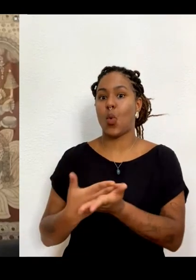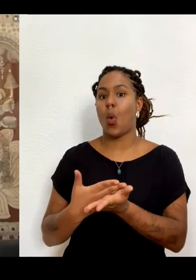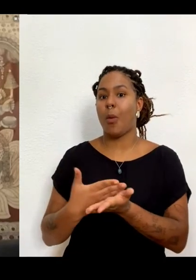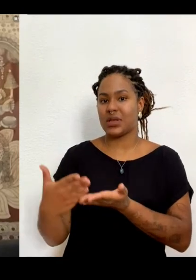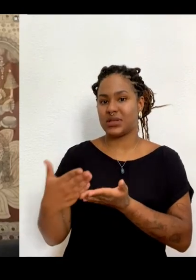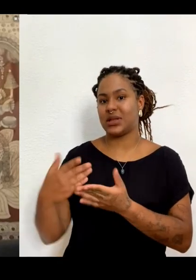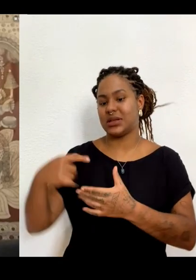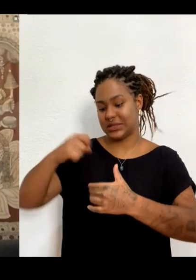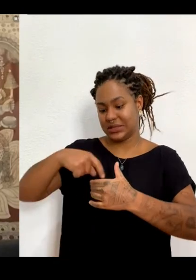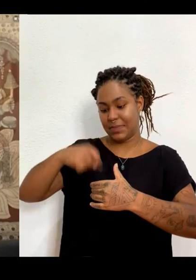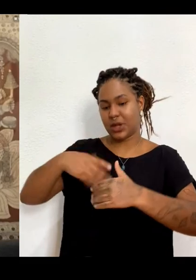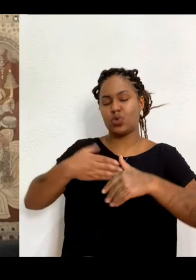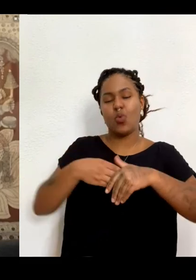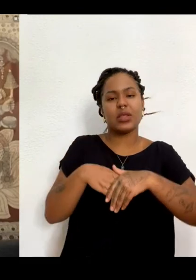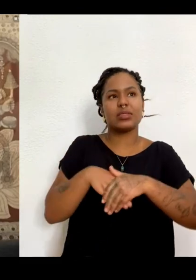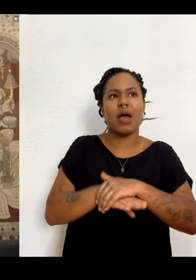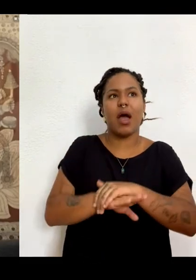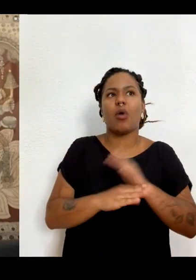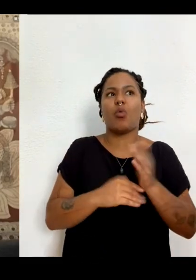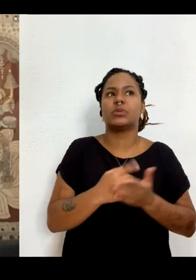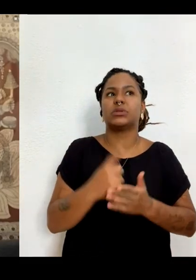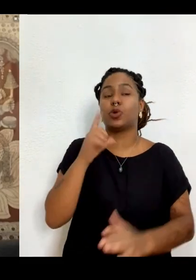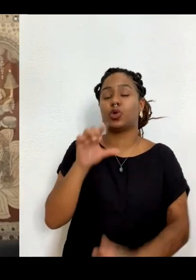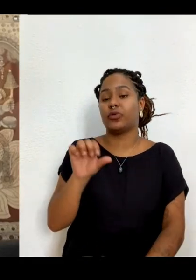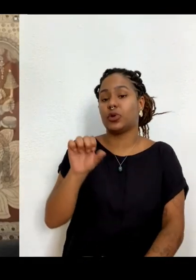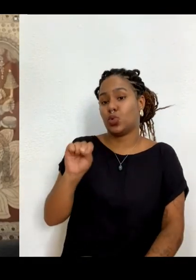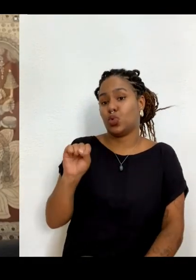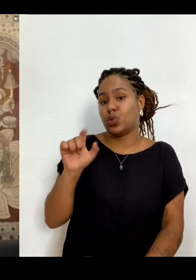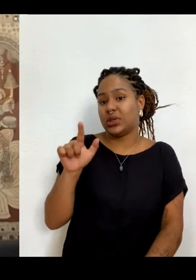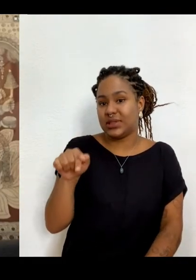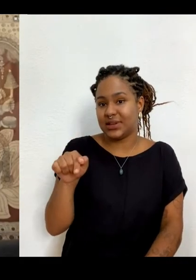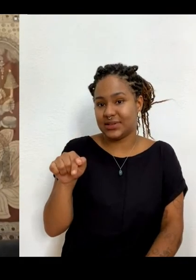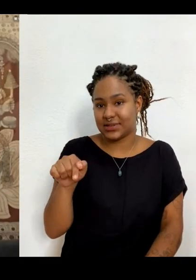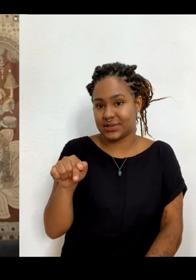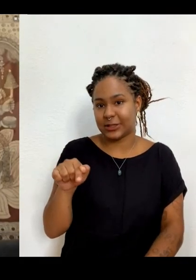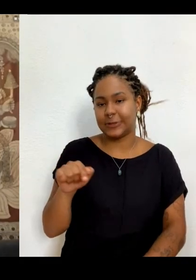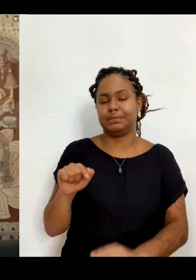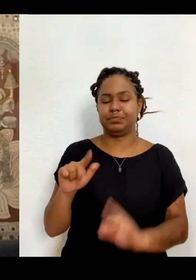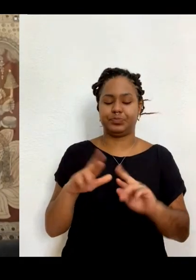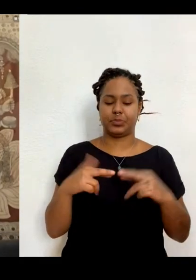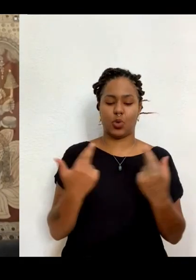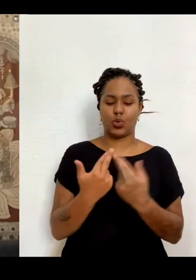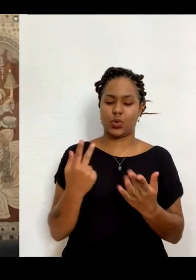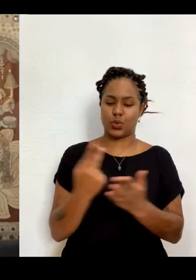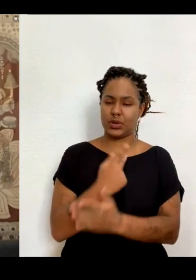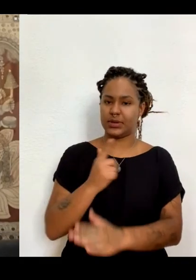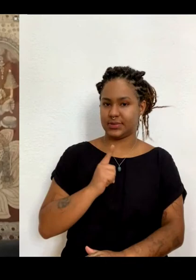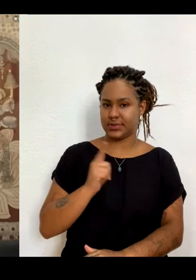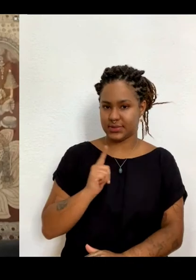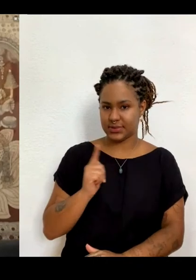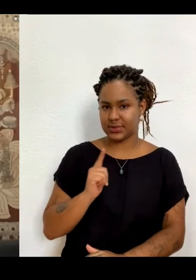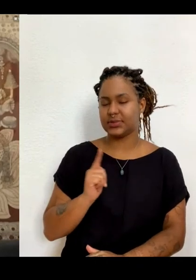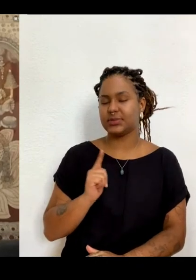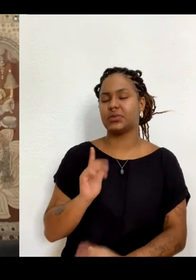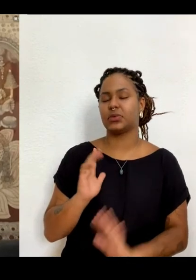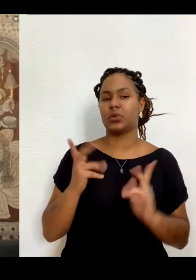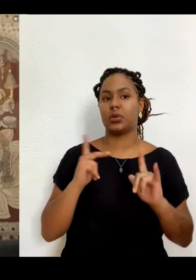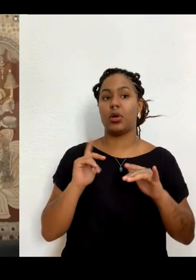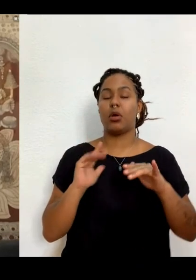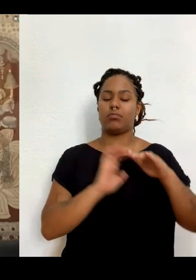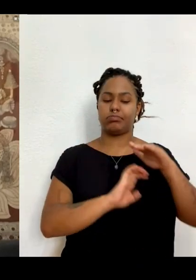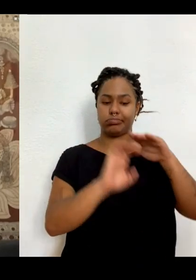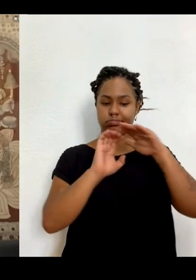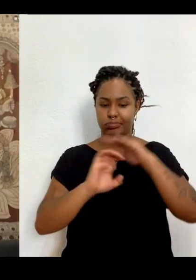after attending a meeting where the corporations you know today therefore they said they'd be five